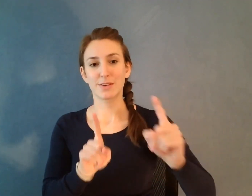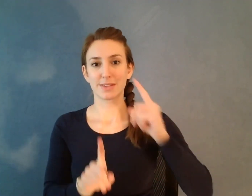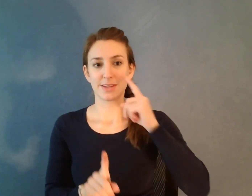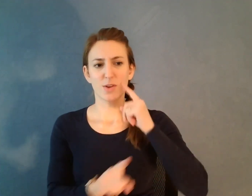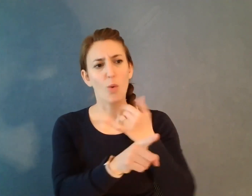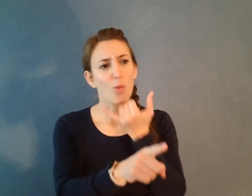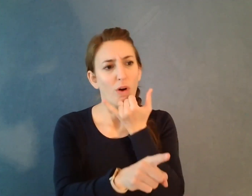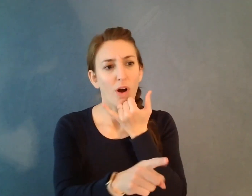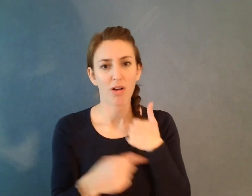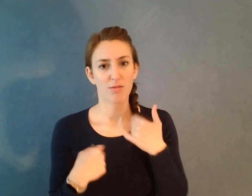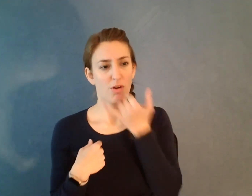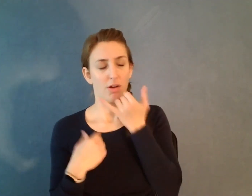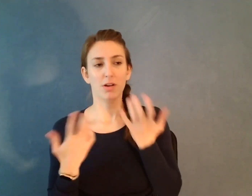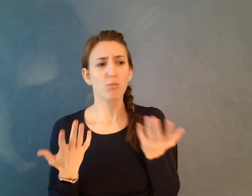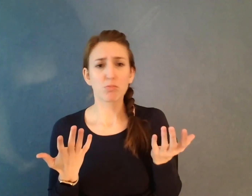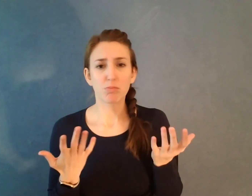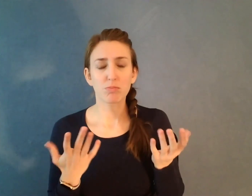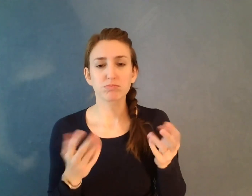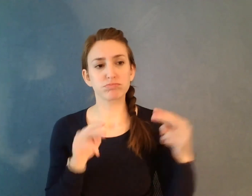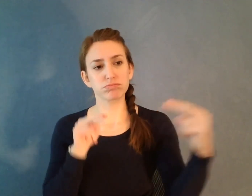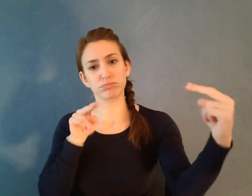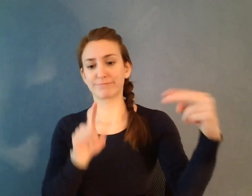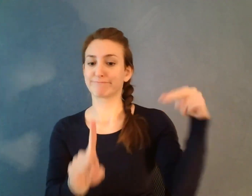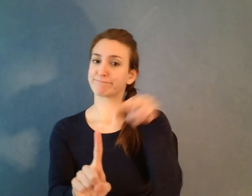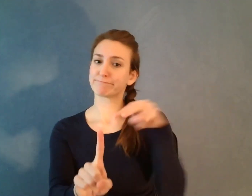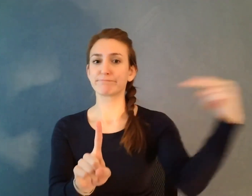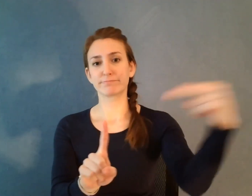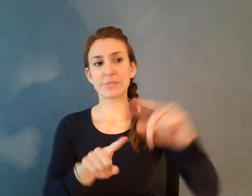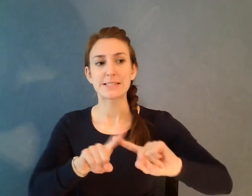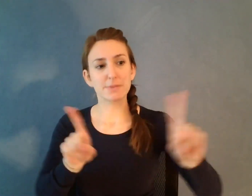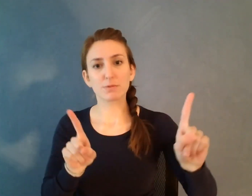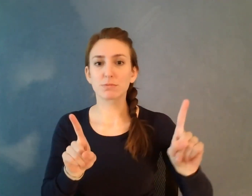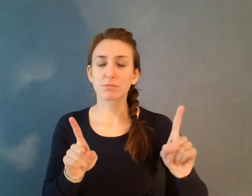country, it makes sense. I mean,